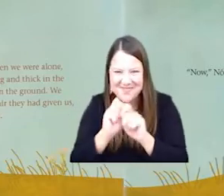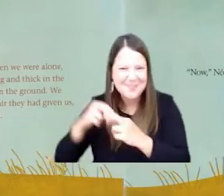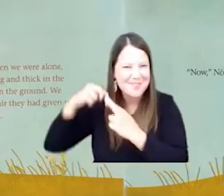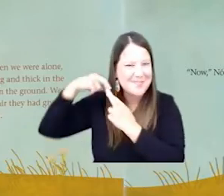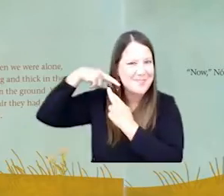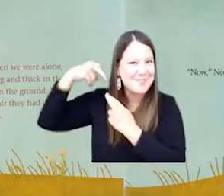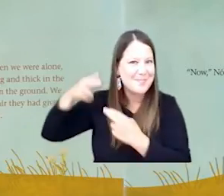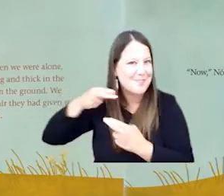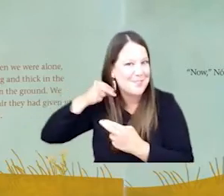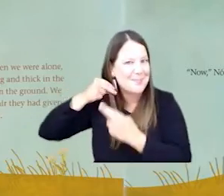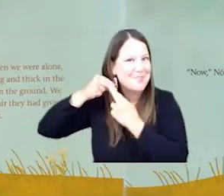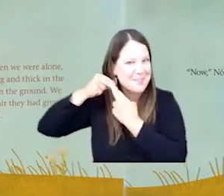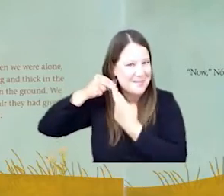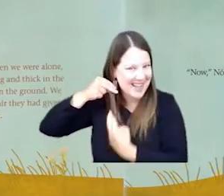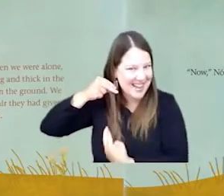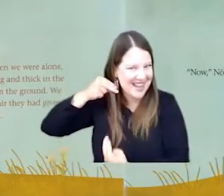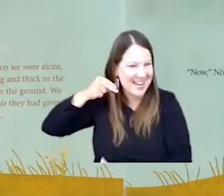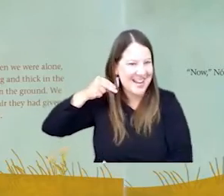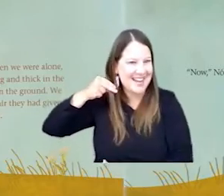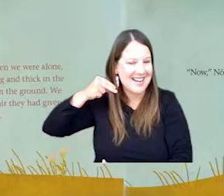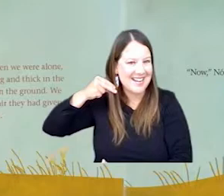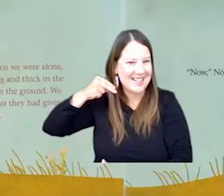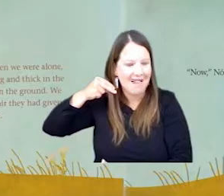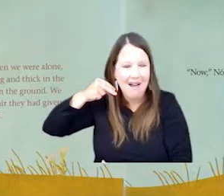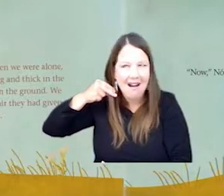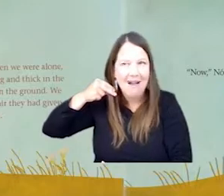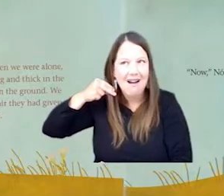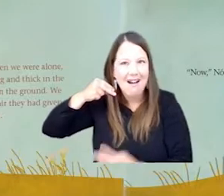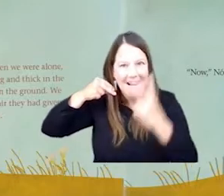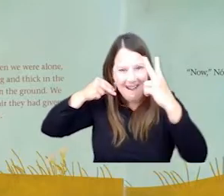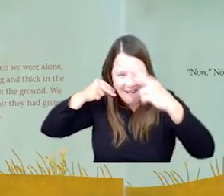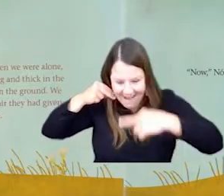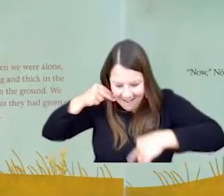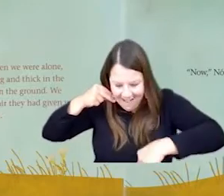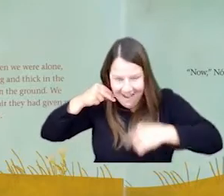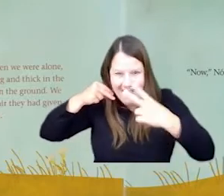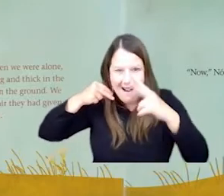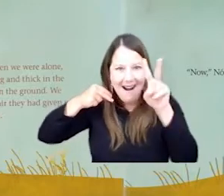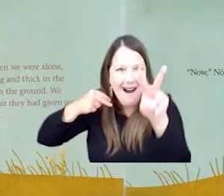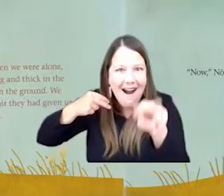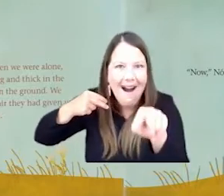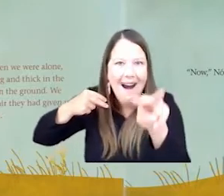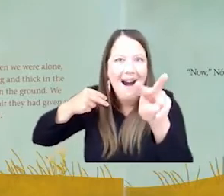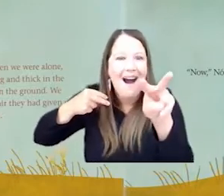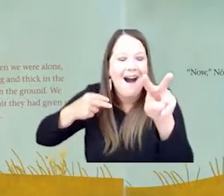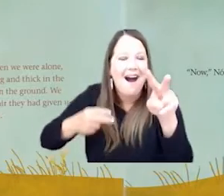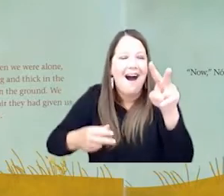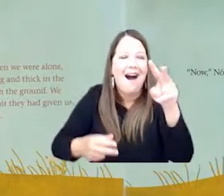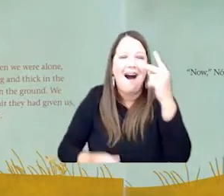hair they had given us, and we would have long hair again.